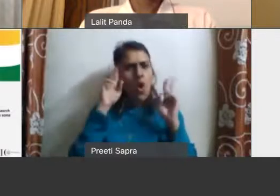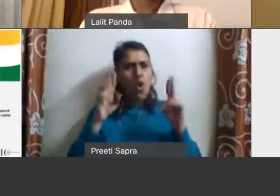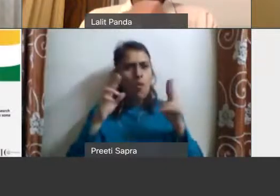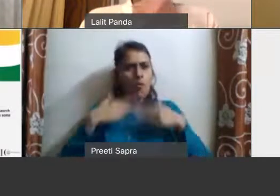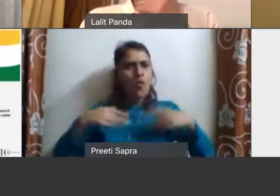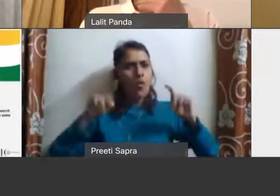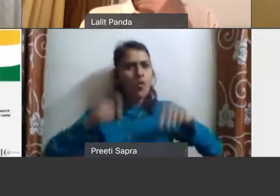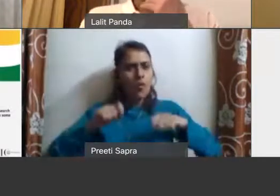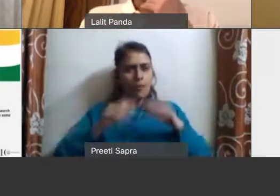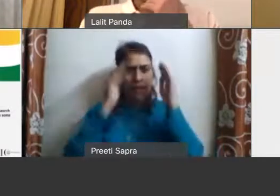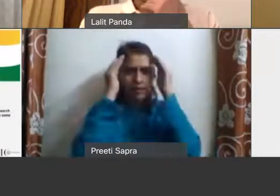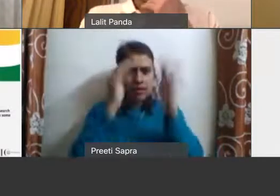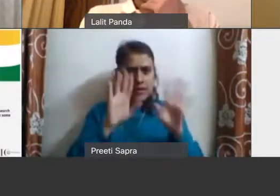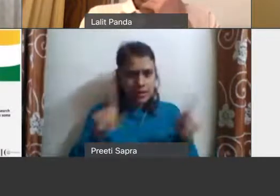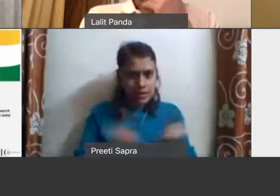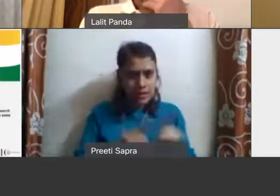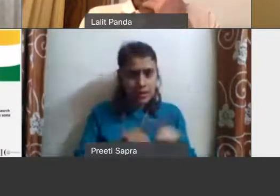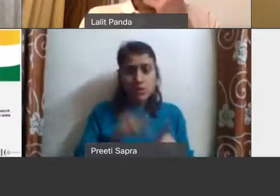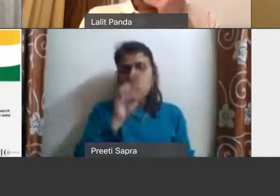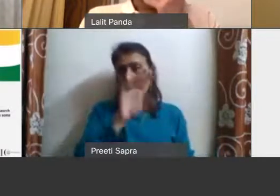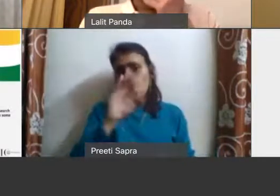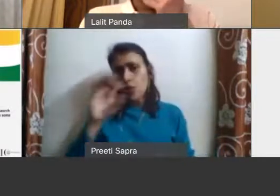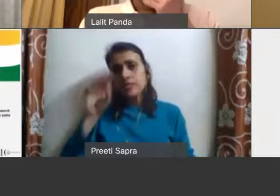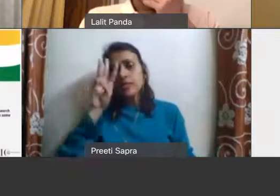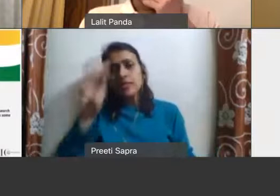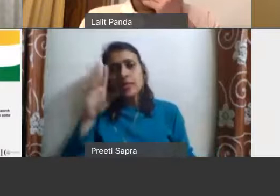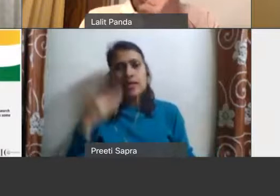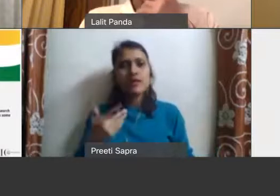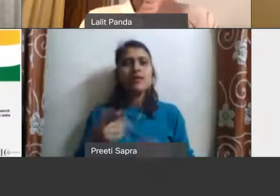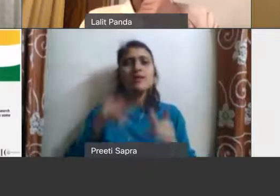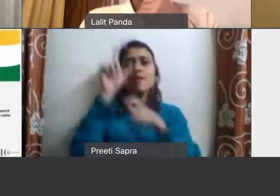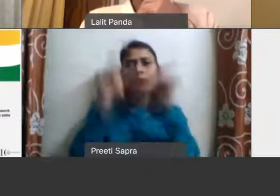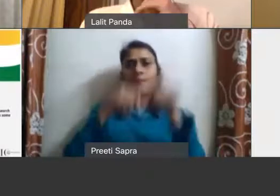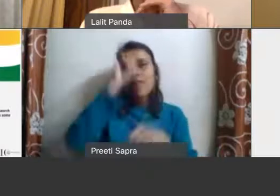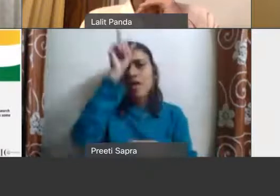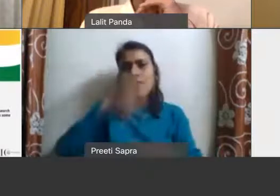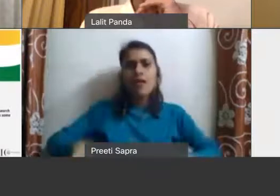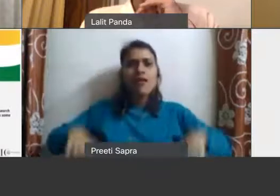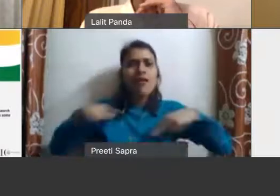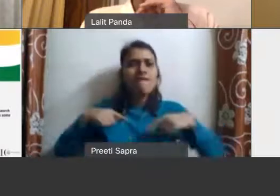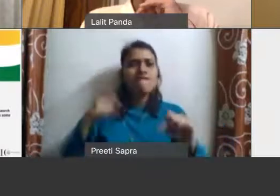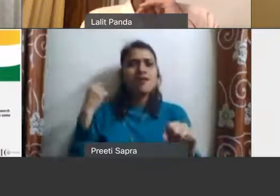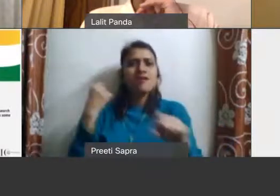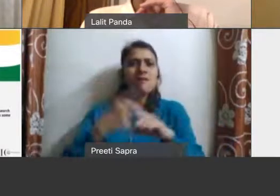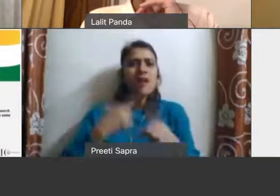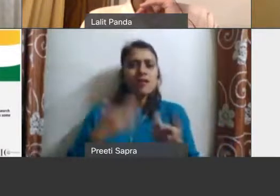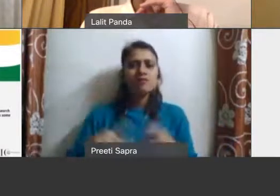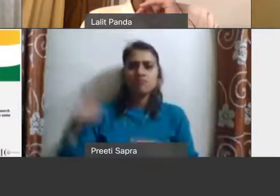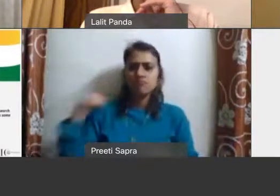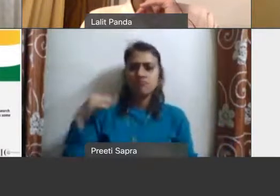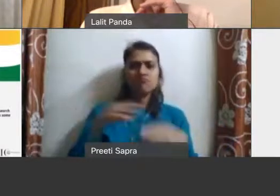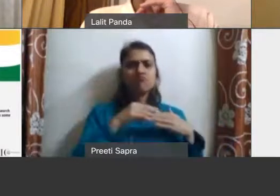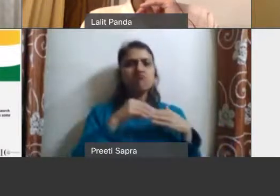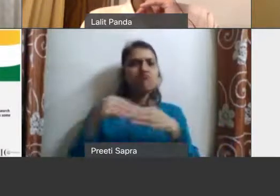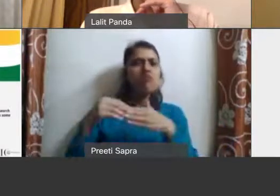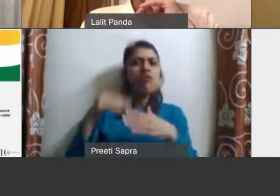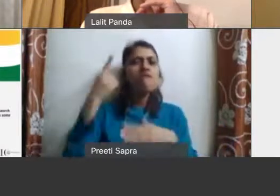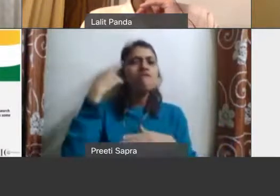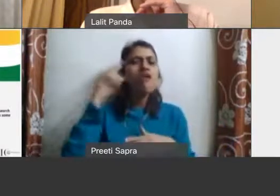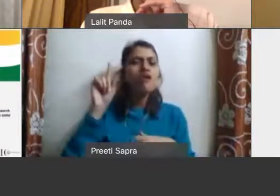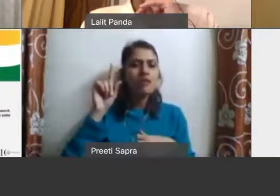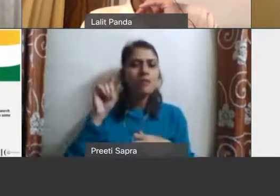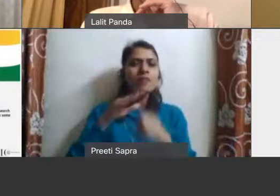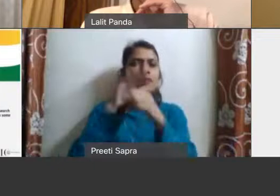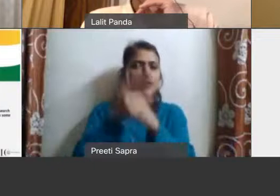the cumulative impact of the 2003 Citizenship Amendment and 2019 Amendment leads to indirect discrimination,